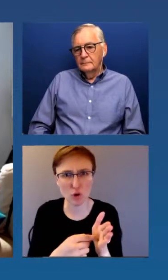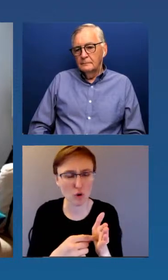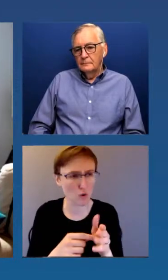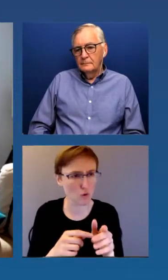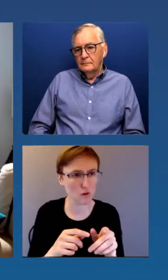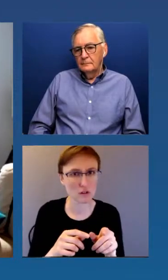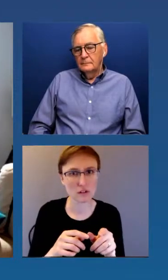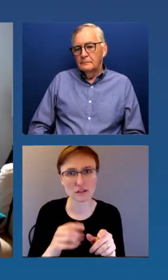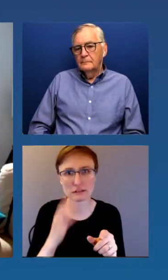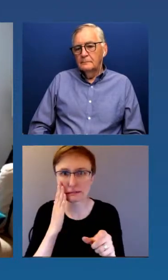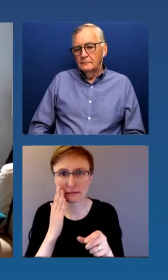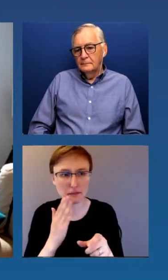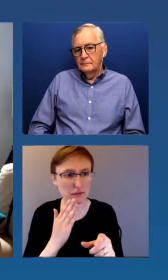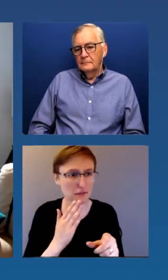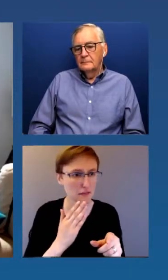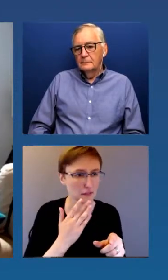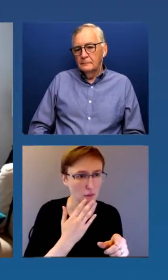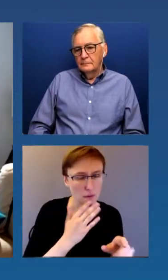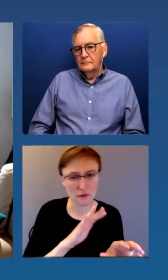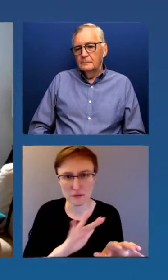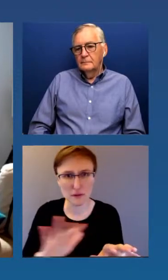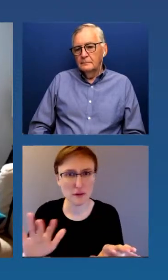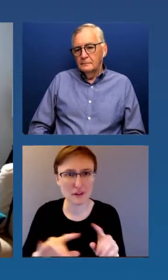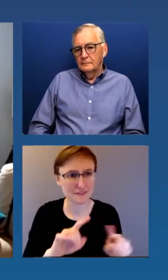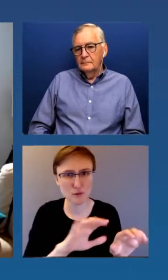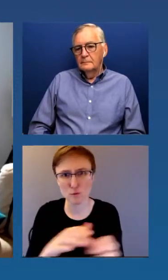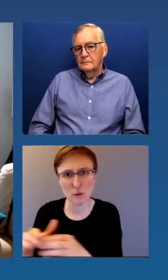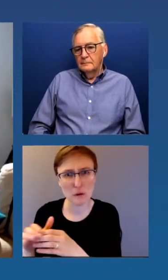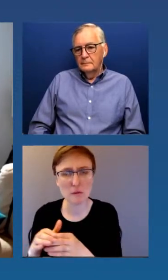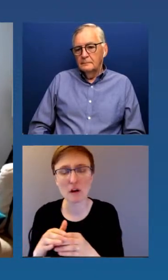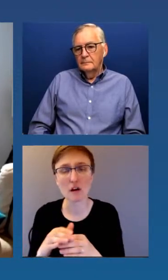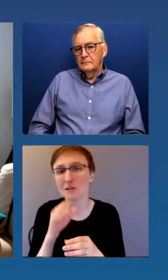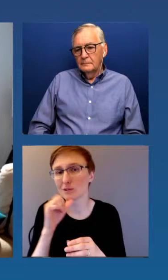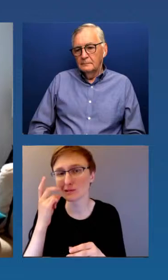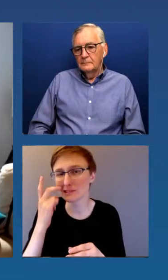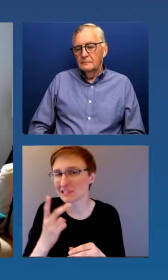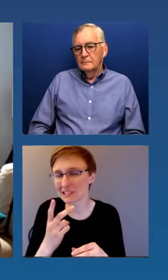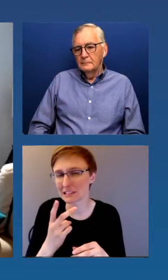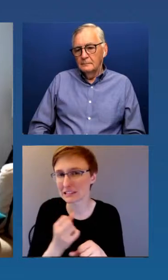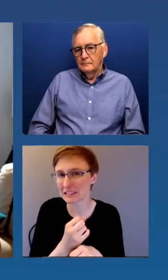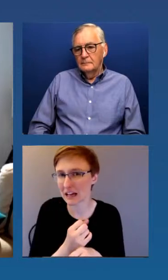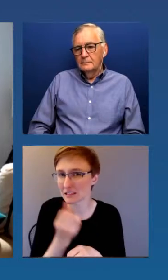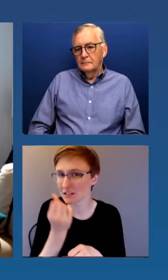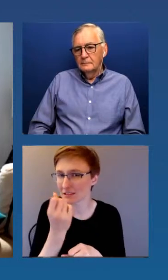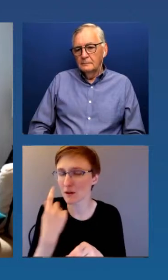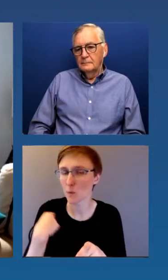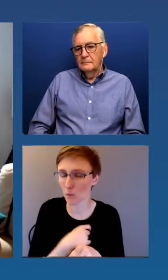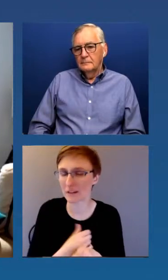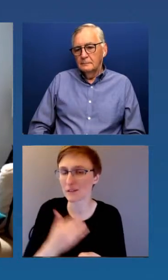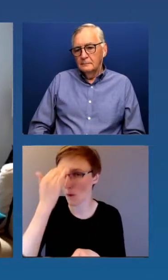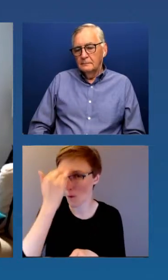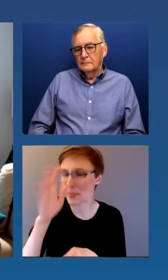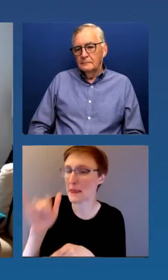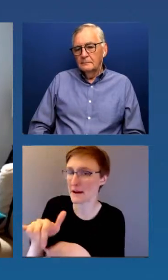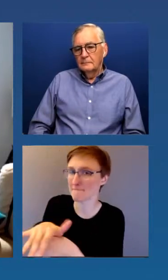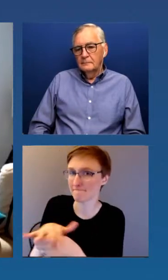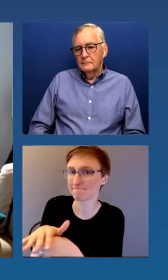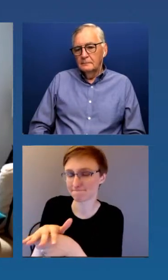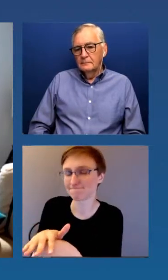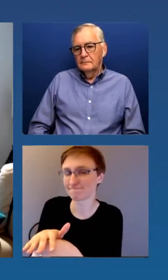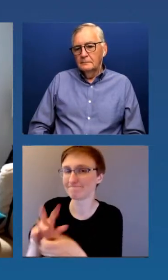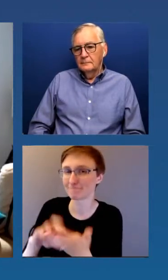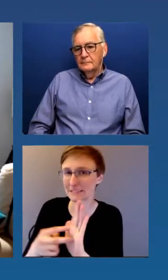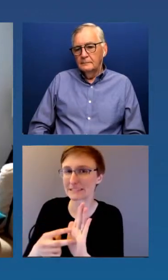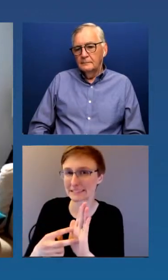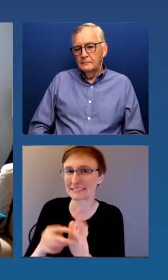groups. We need to interrupt this pattern of inequity immediately, and we need to equalize